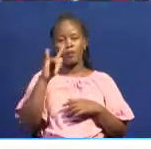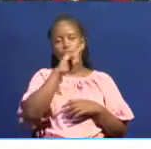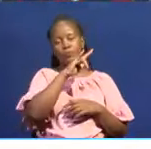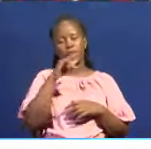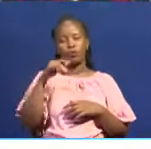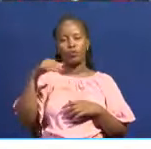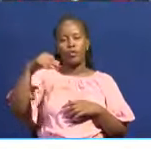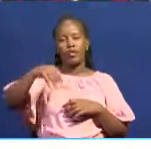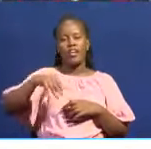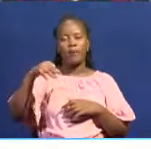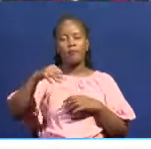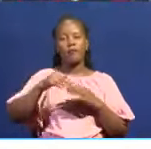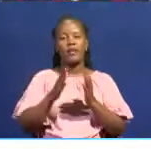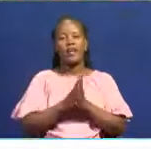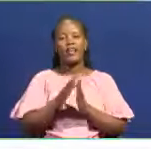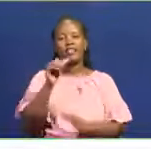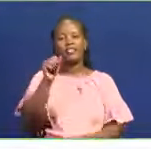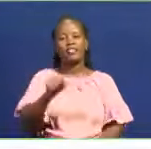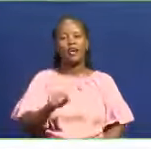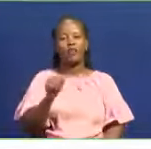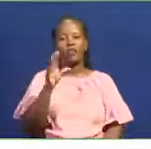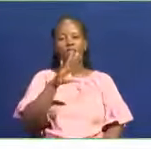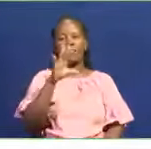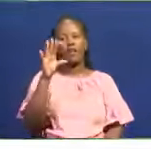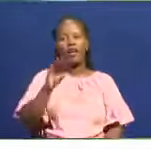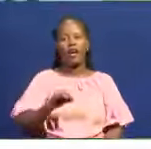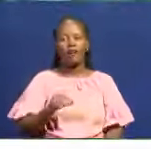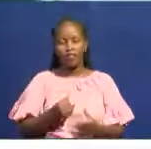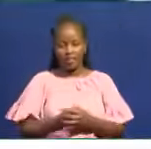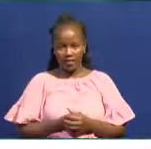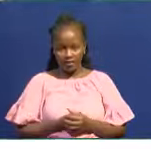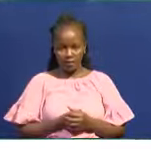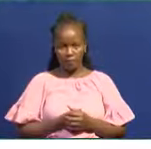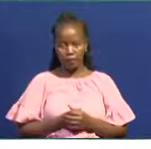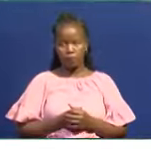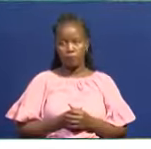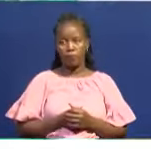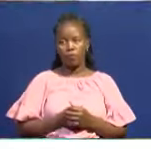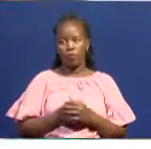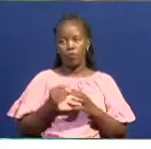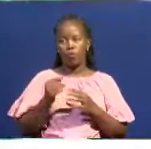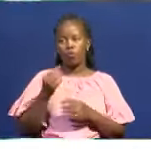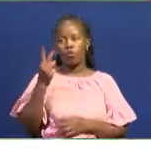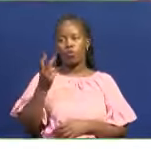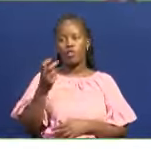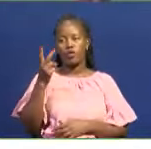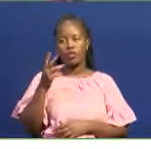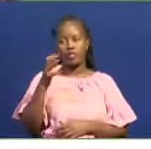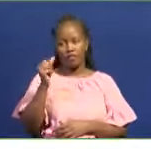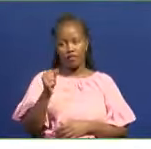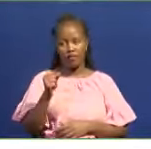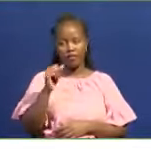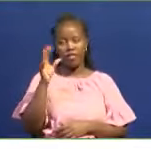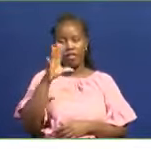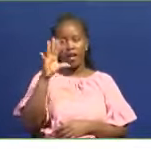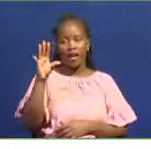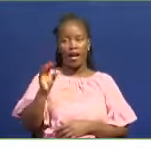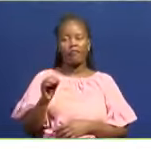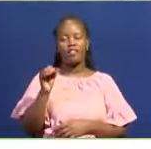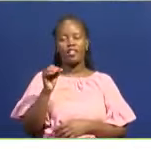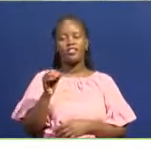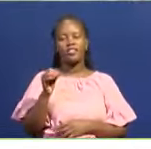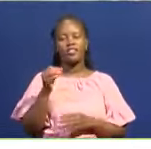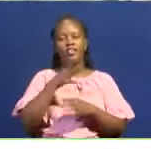Orlando Stadium in South Africa. Teams in Group J booked their place in the 2025 African Cup of Nations after they beat Kenya